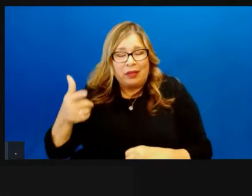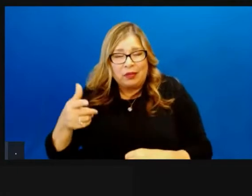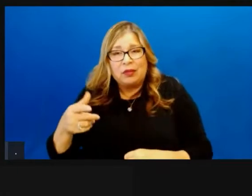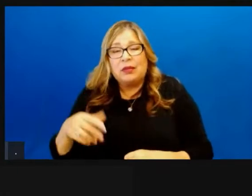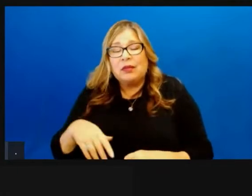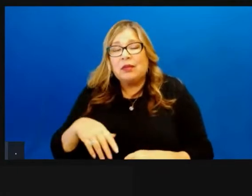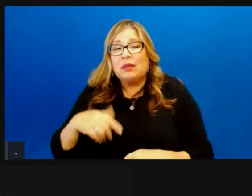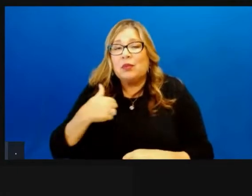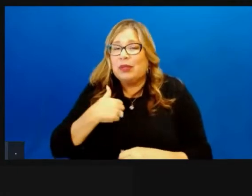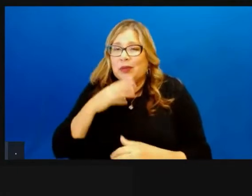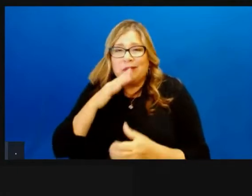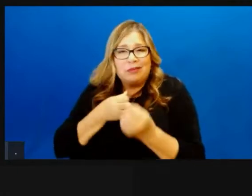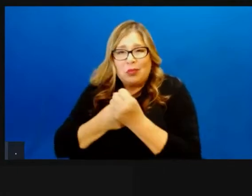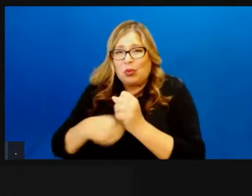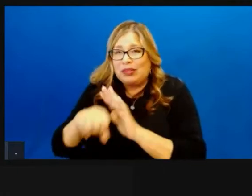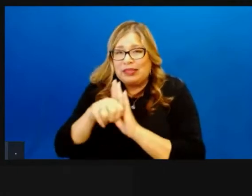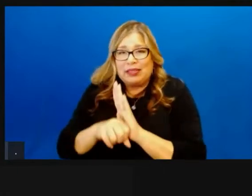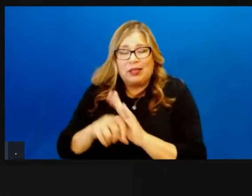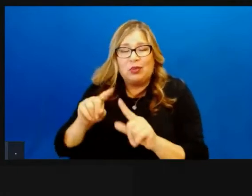through this